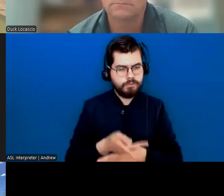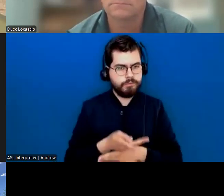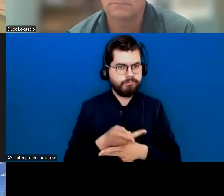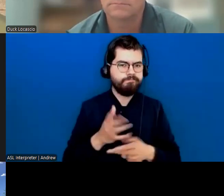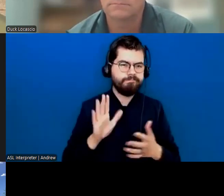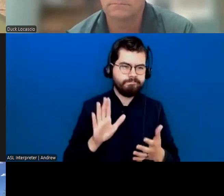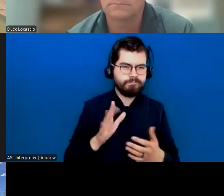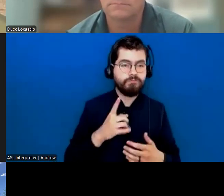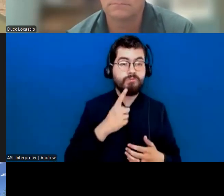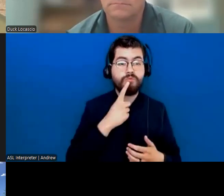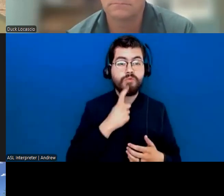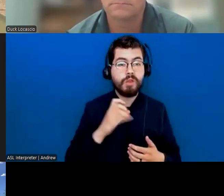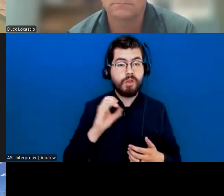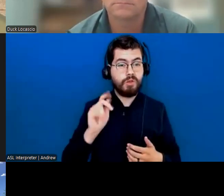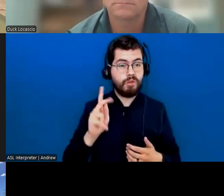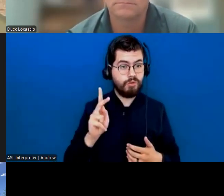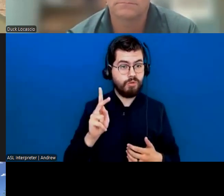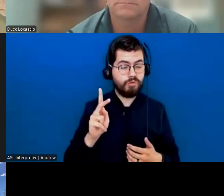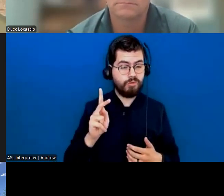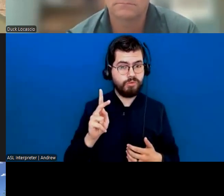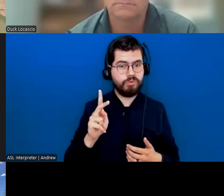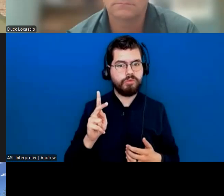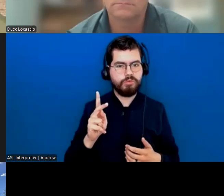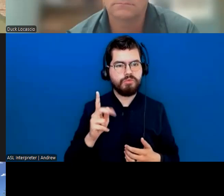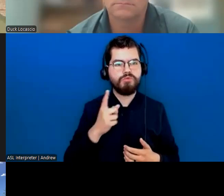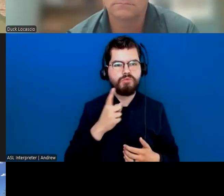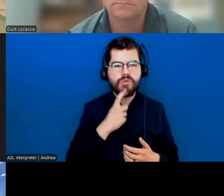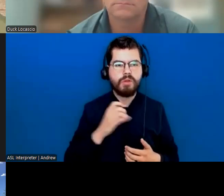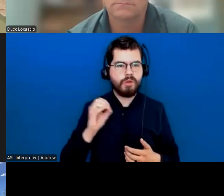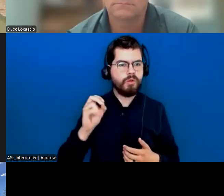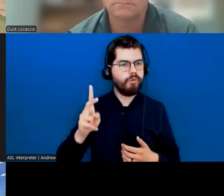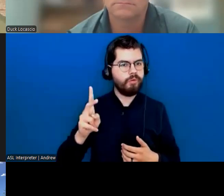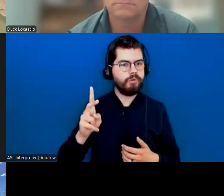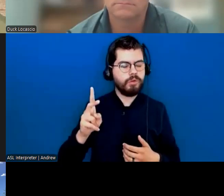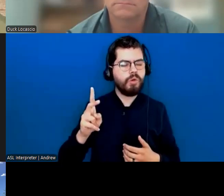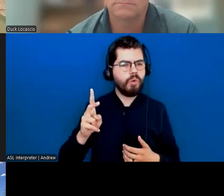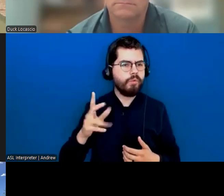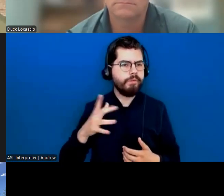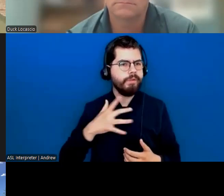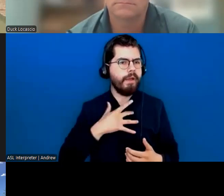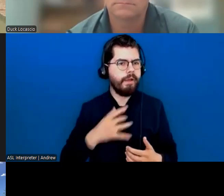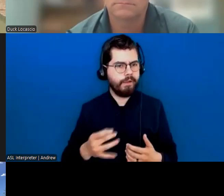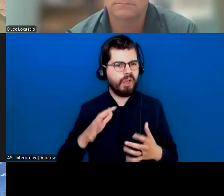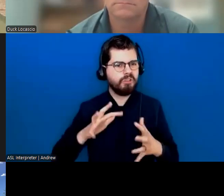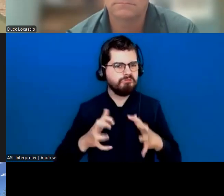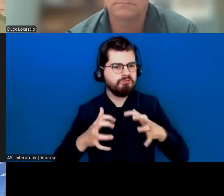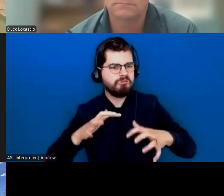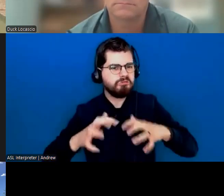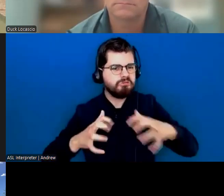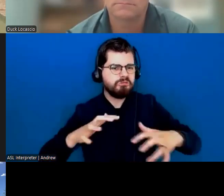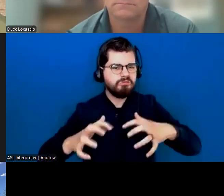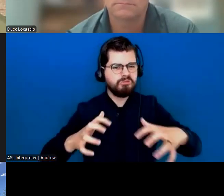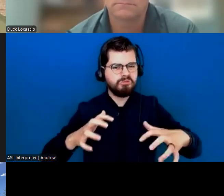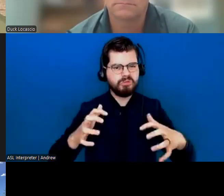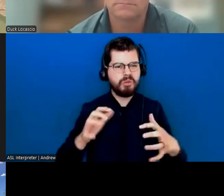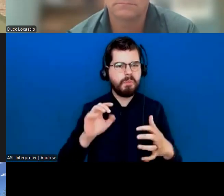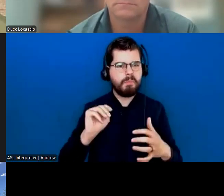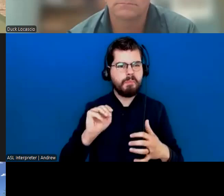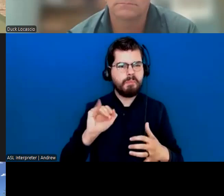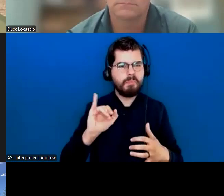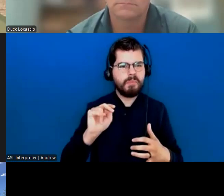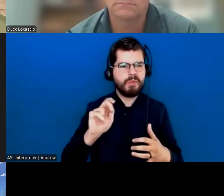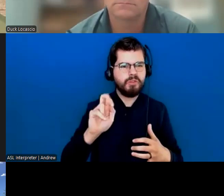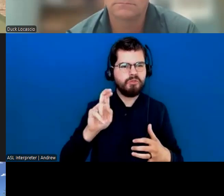oak, that red oak likes a little bit of a beat up site. It likes some exposed mineral soil.